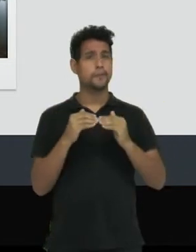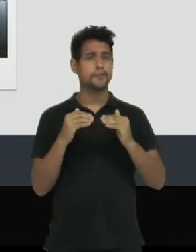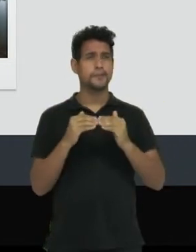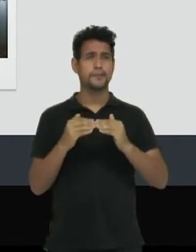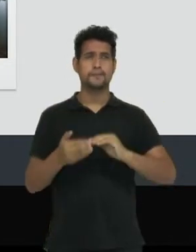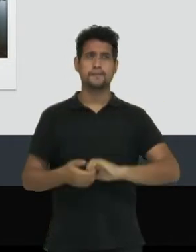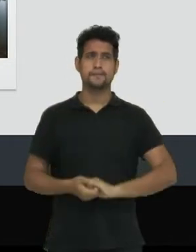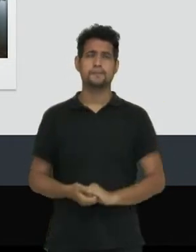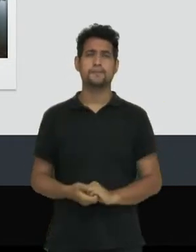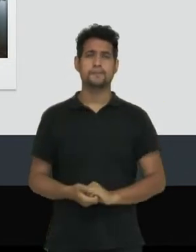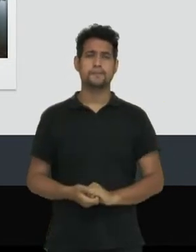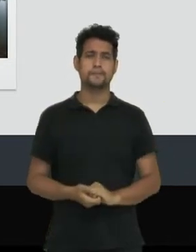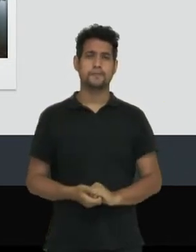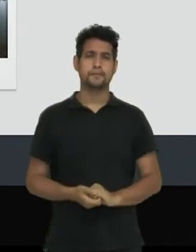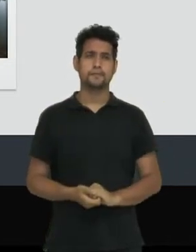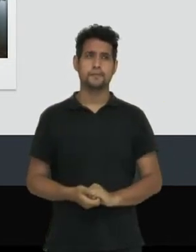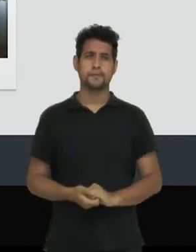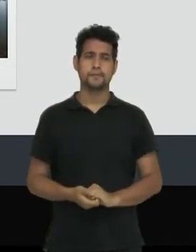Going to an exhibit.